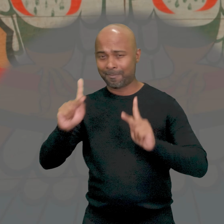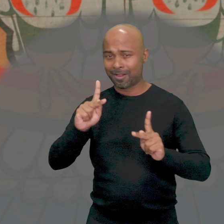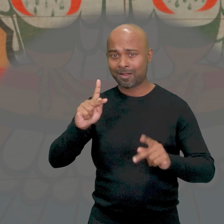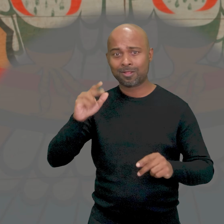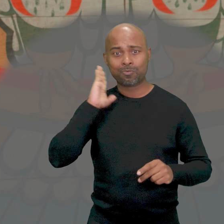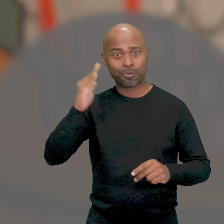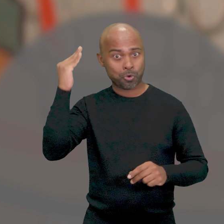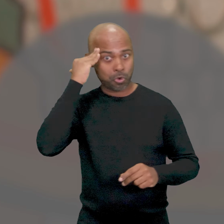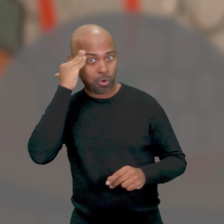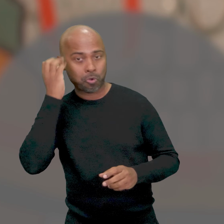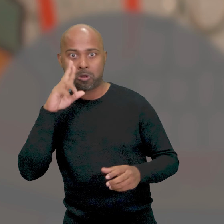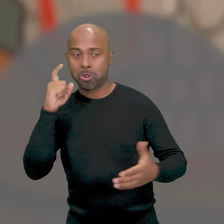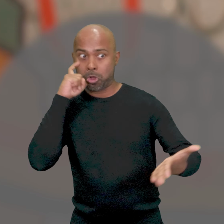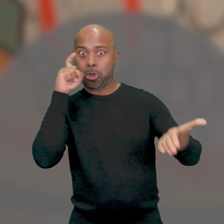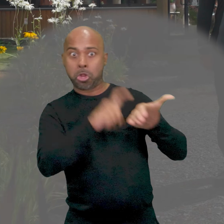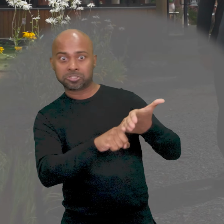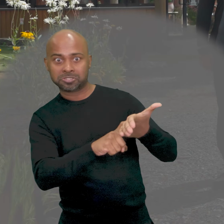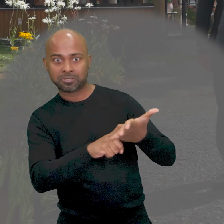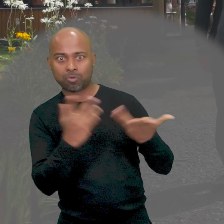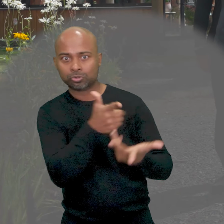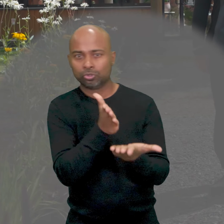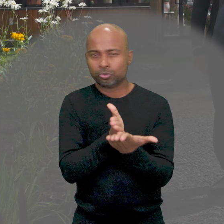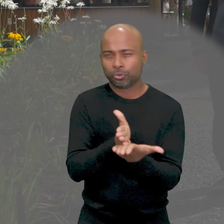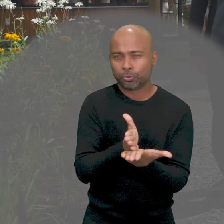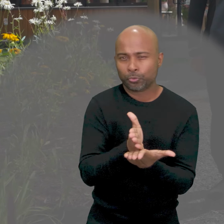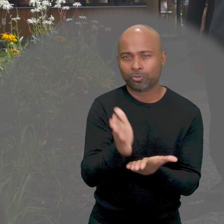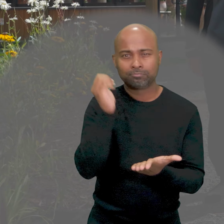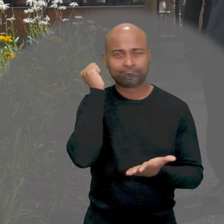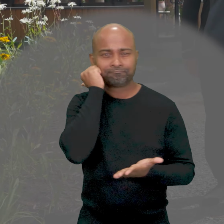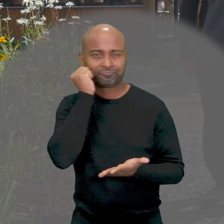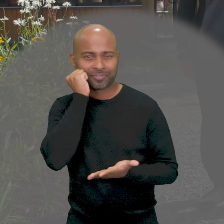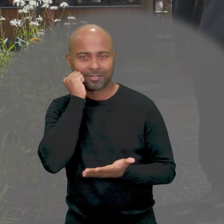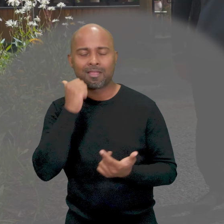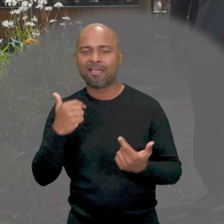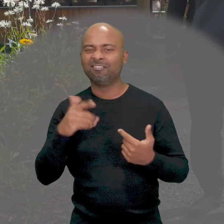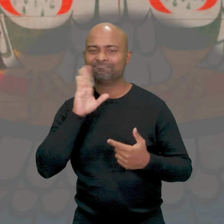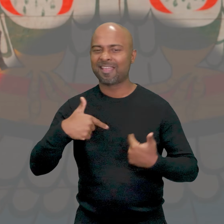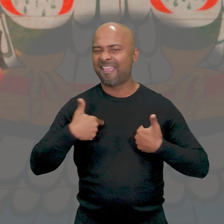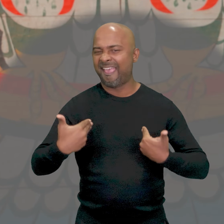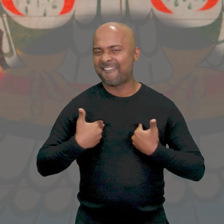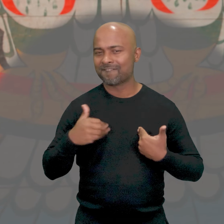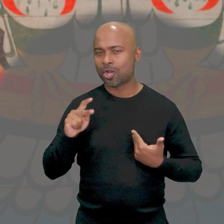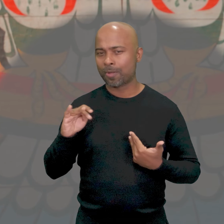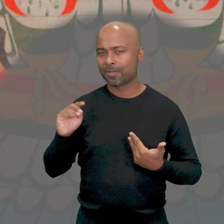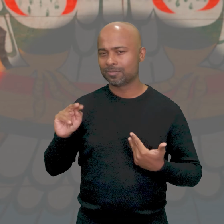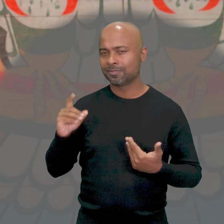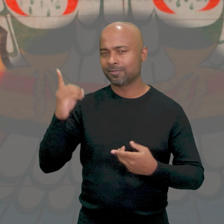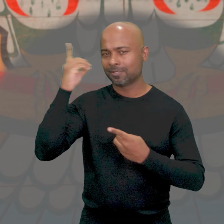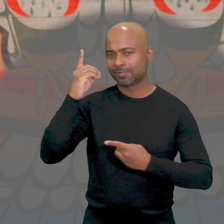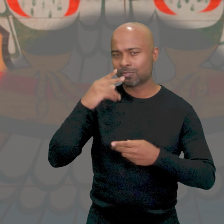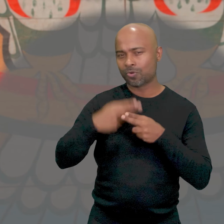would actually know or recognize what she's going through on a day-to-day basis. I have an autoimmune disease called